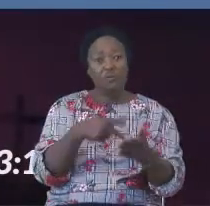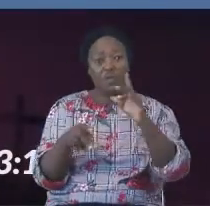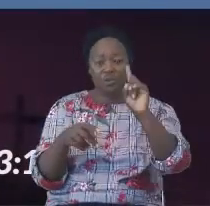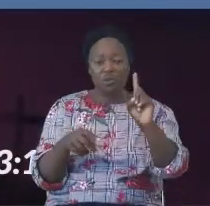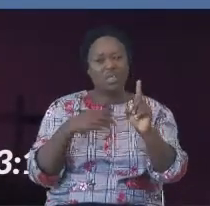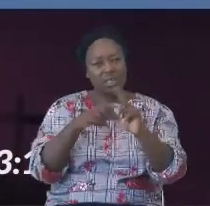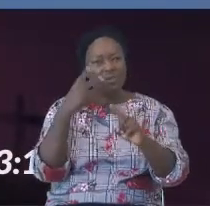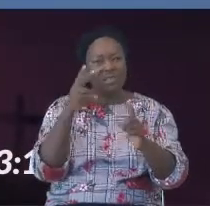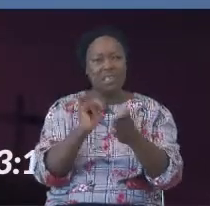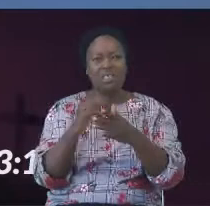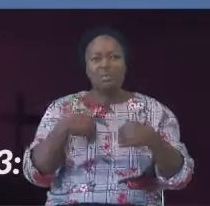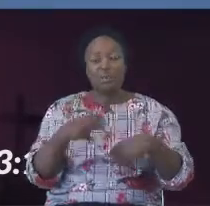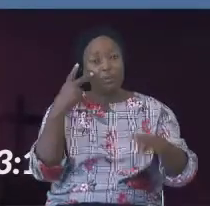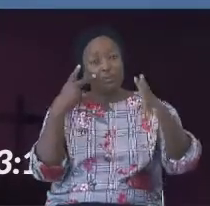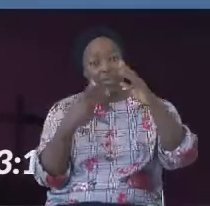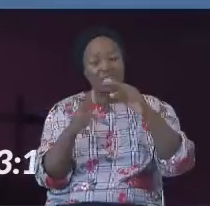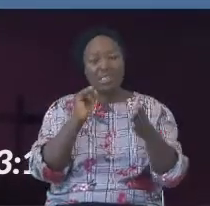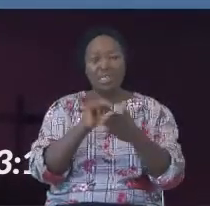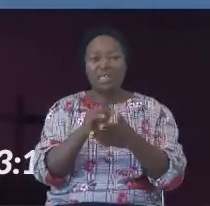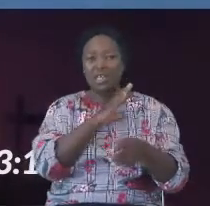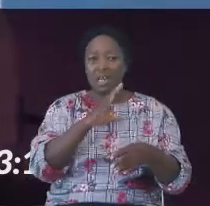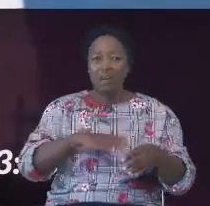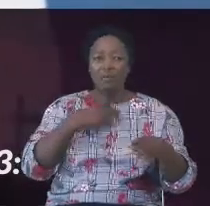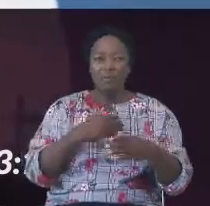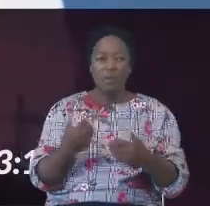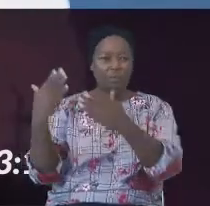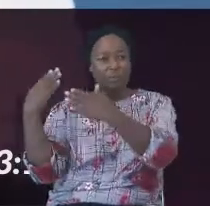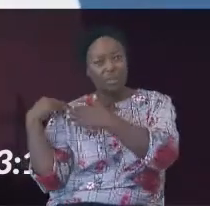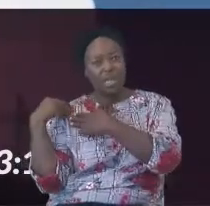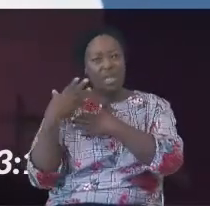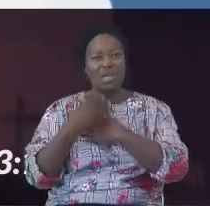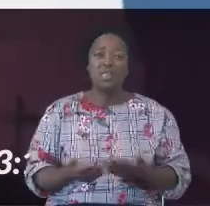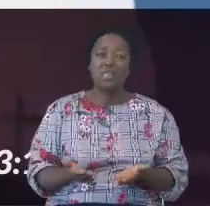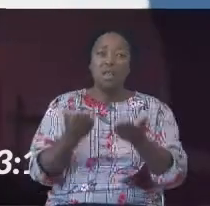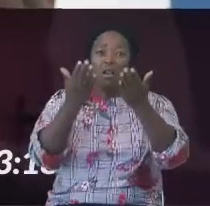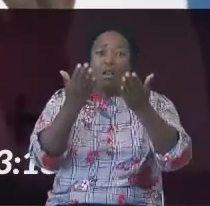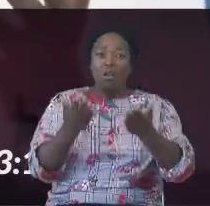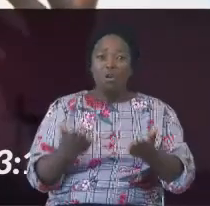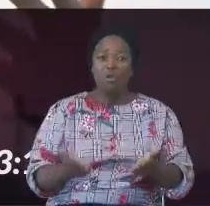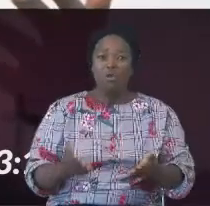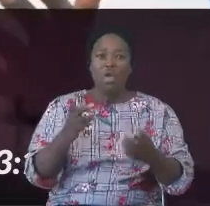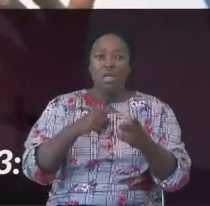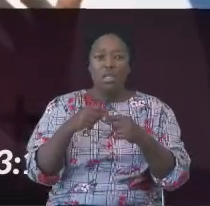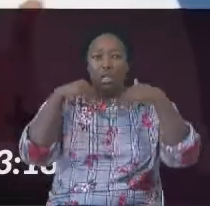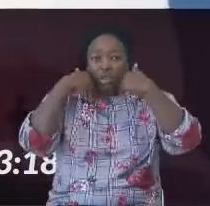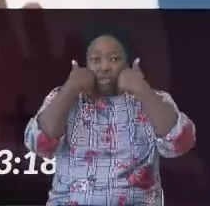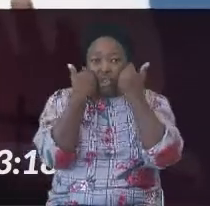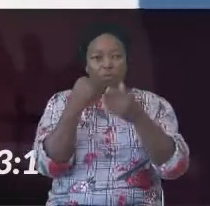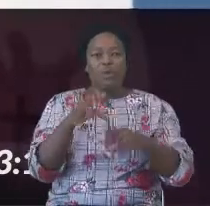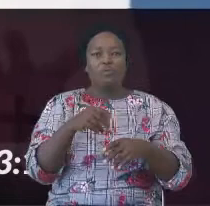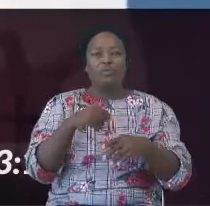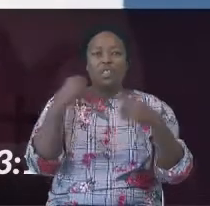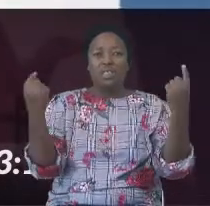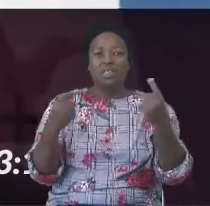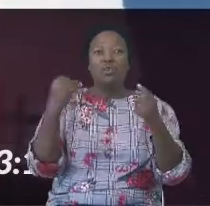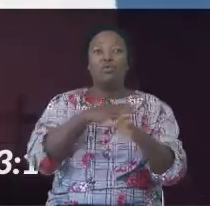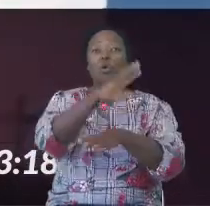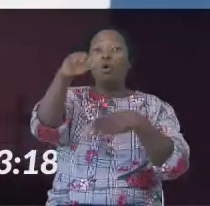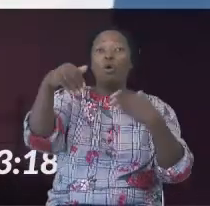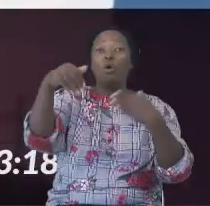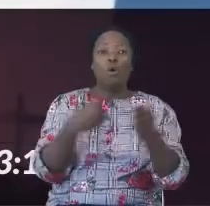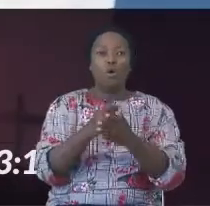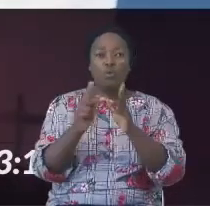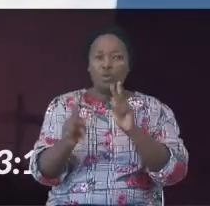will come, and Christ will bear the load, the shame, the degradation,